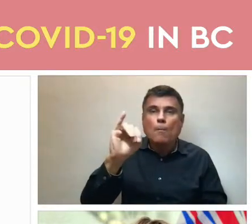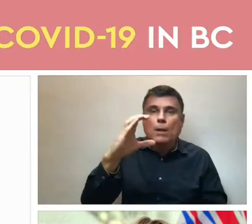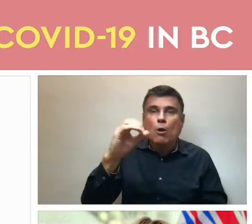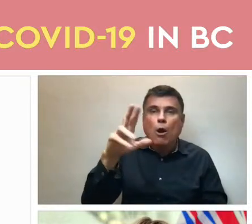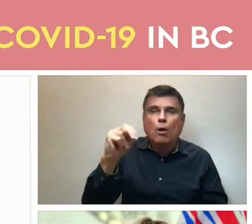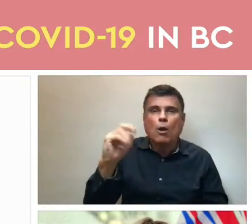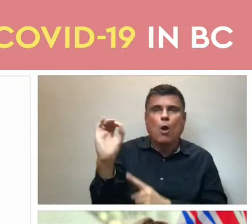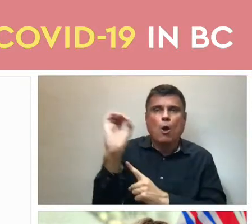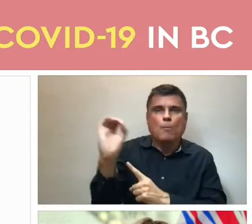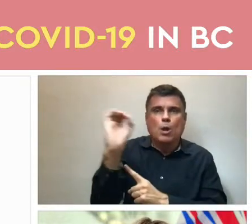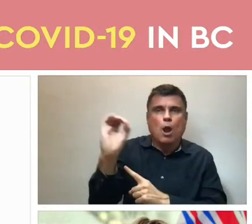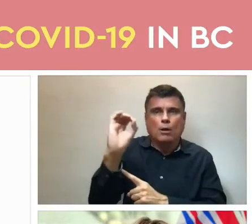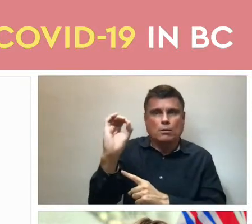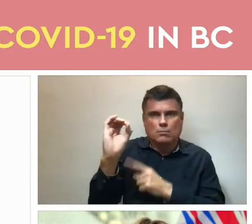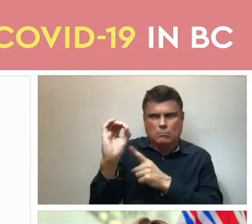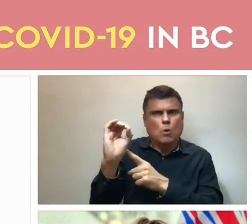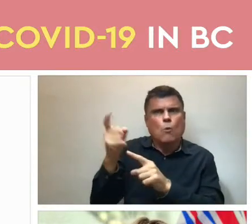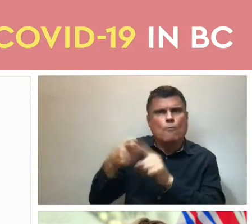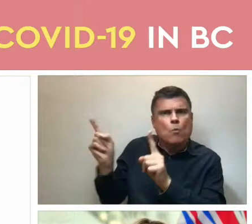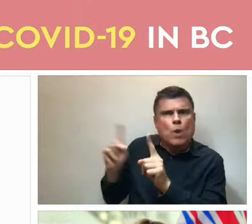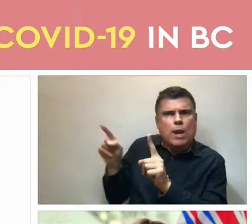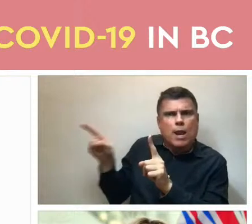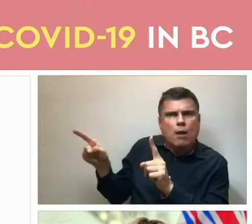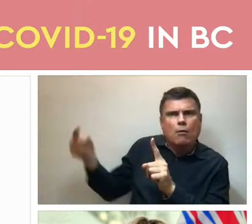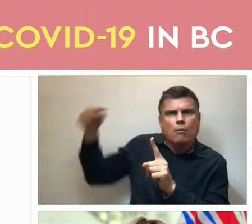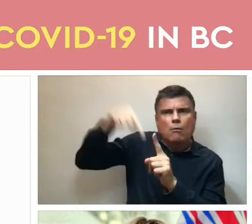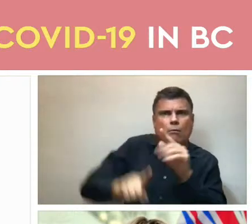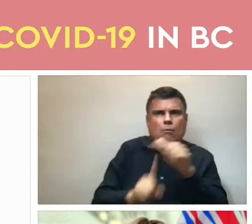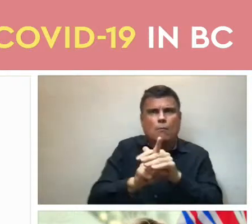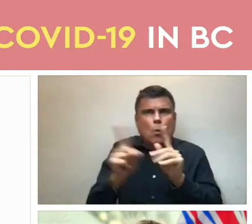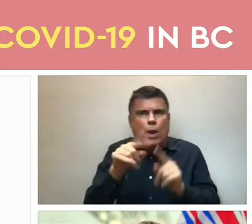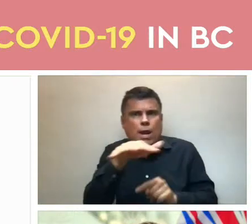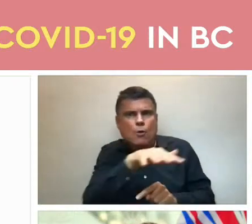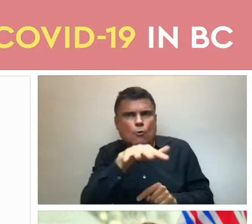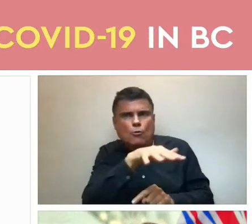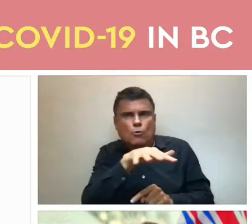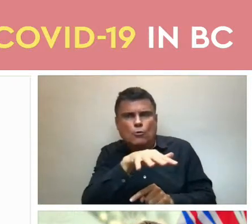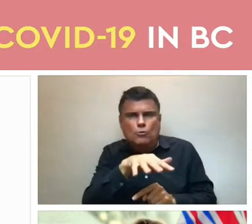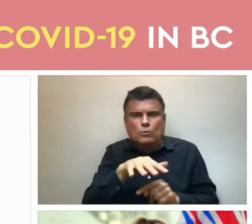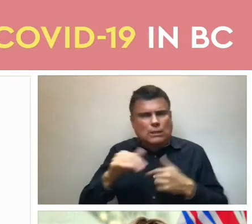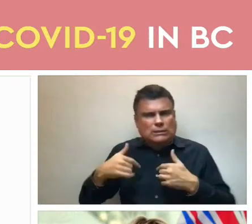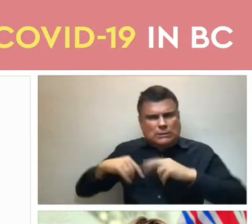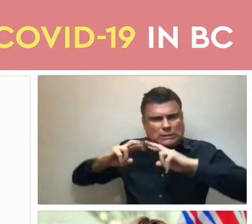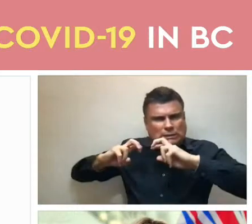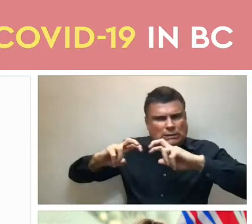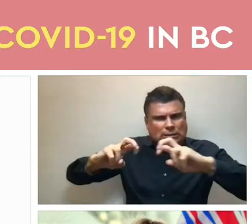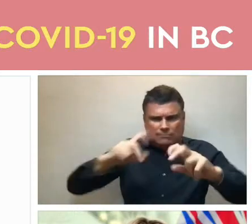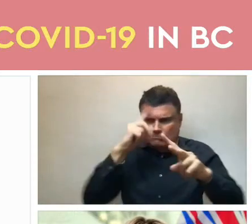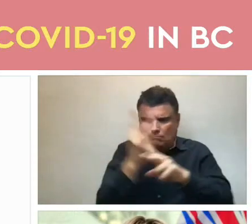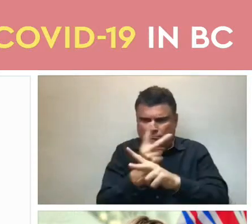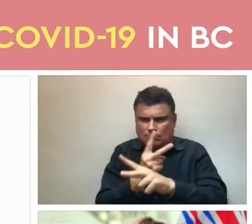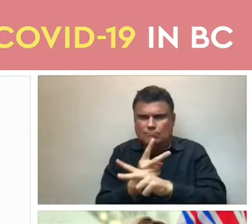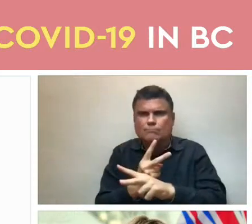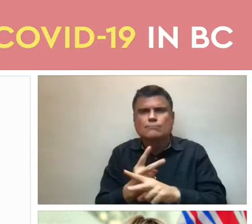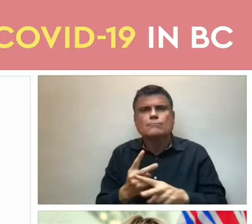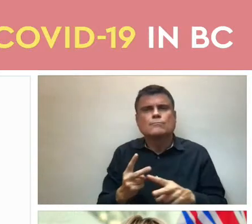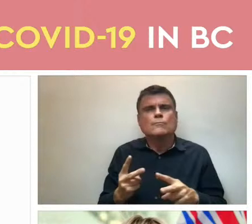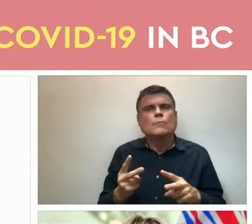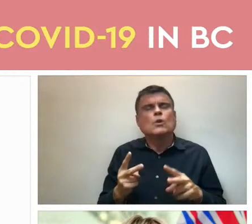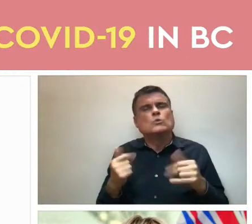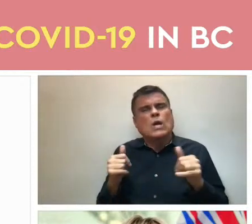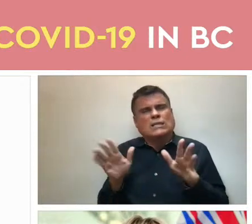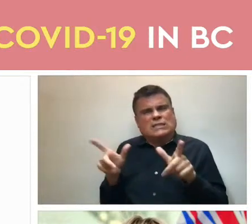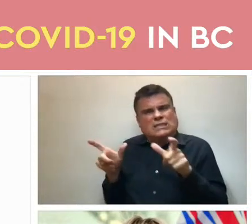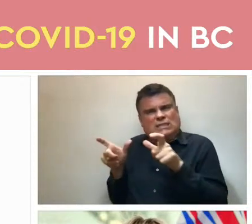spreading, where it's coming from, and how we can manage to try and contain it and slow it down